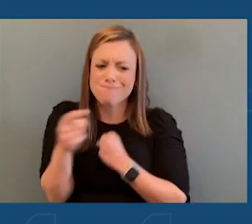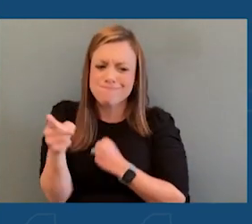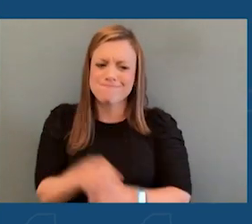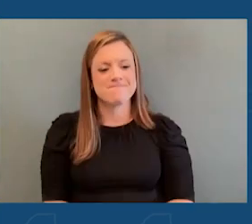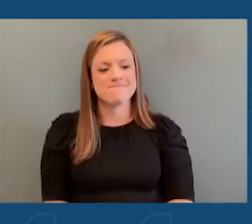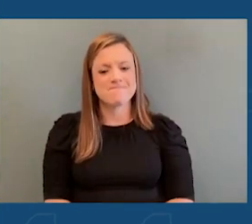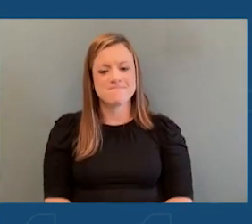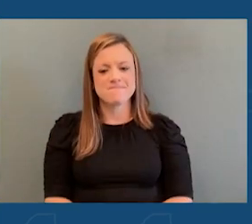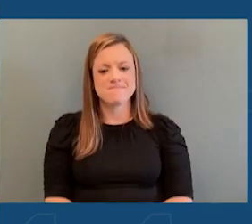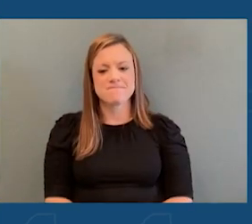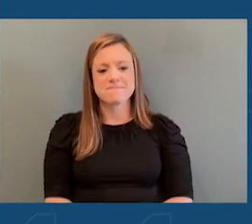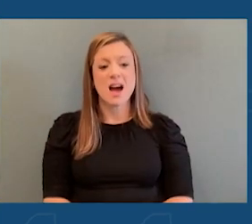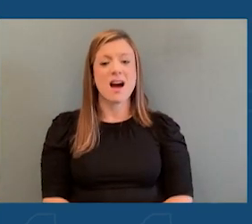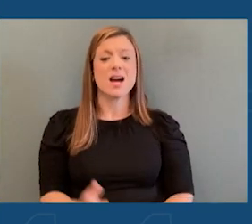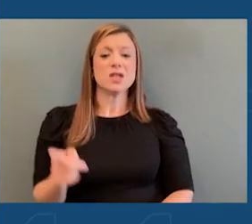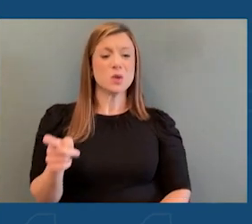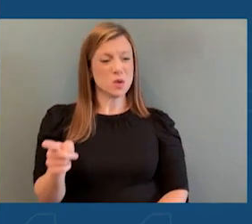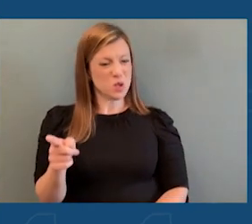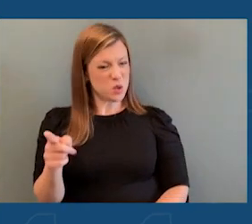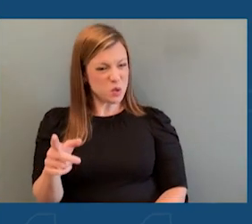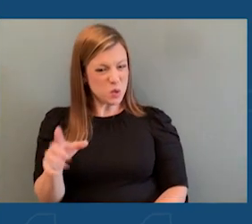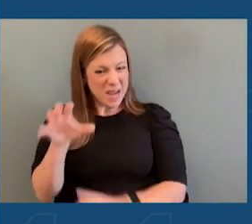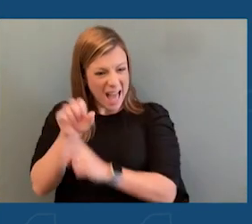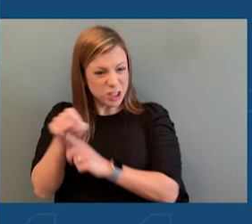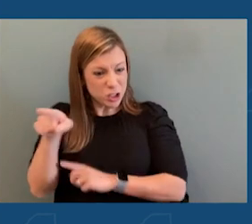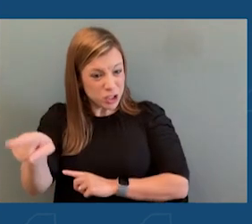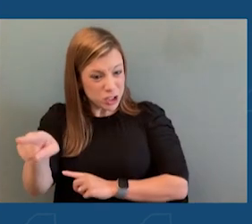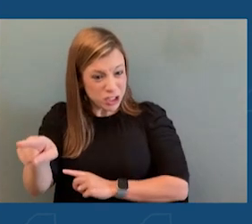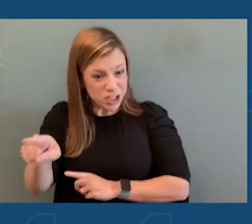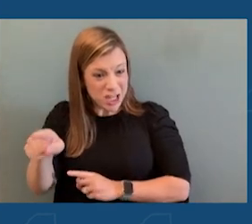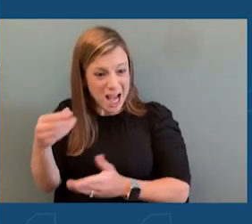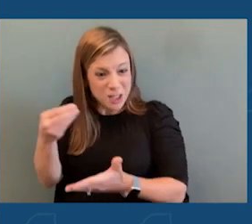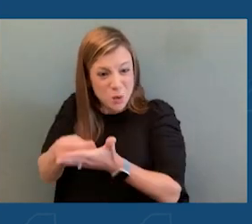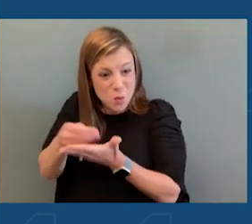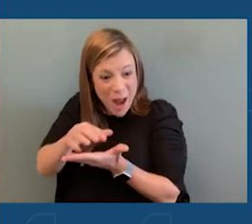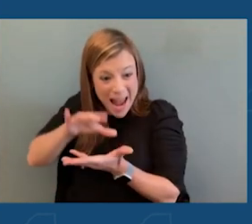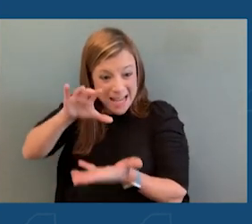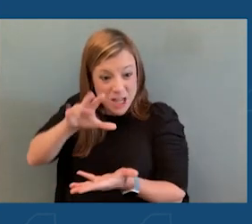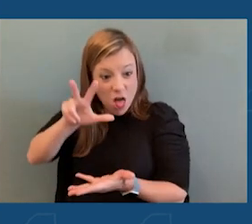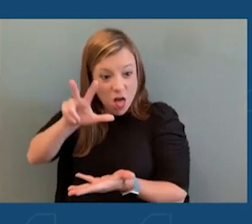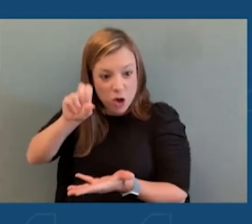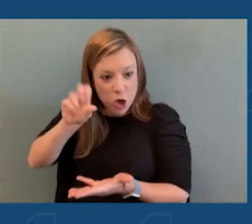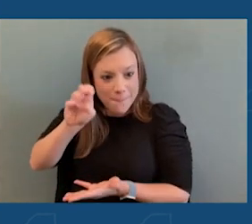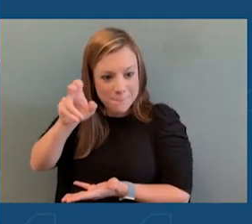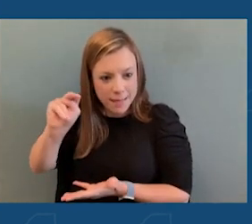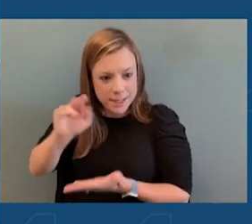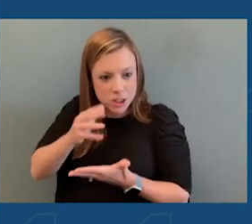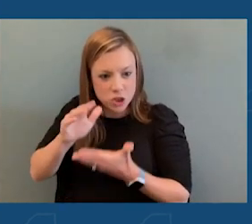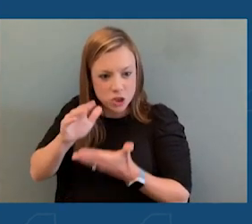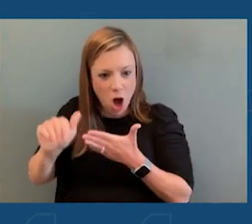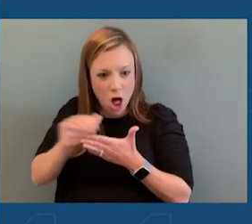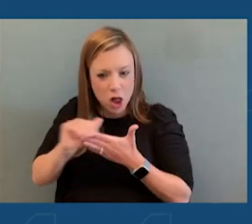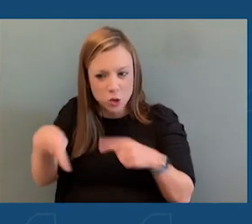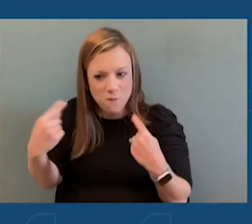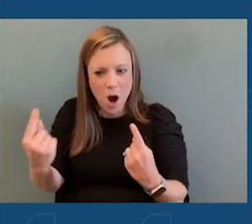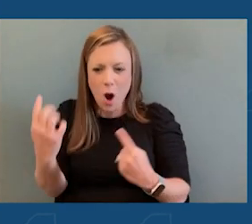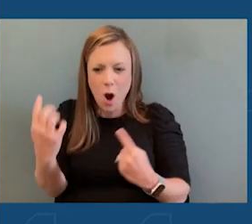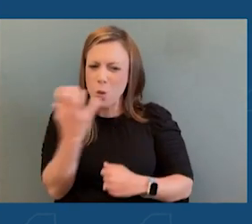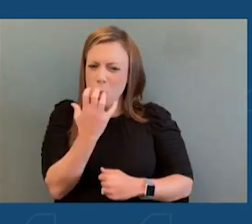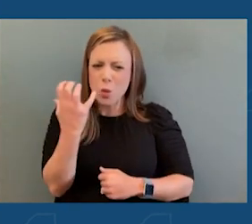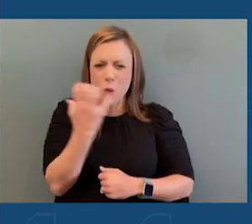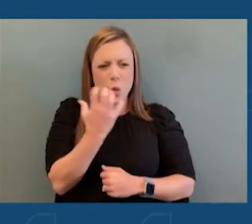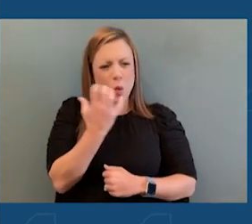And did you catch that she has raised $30 million? There are nonprofits that are 10 times as